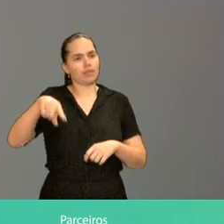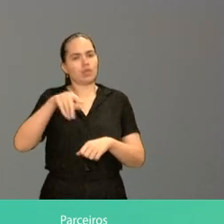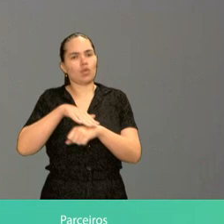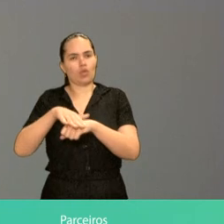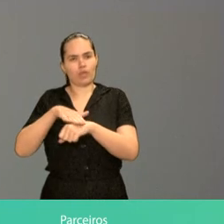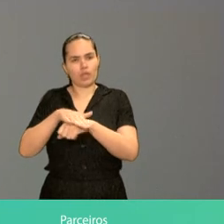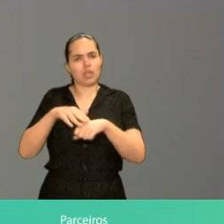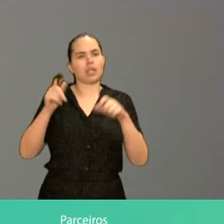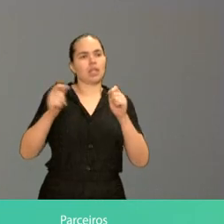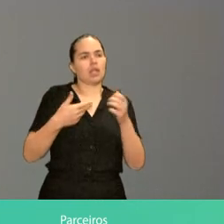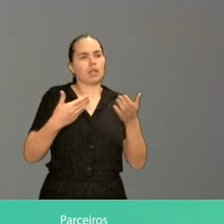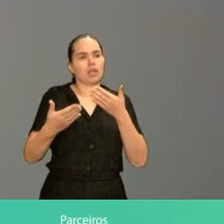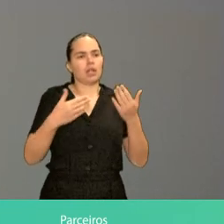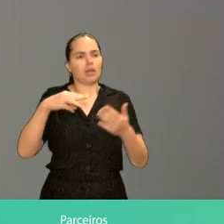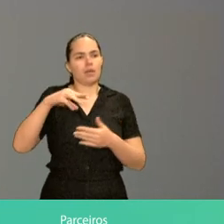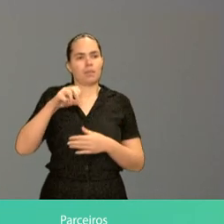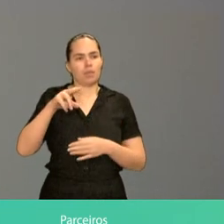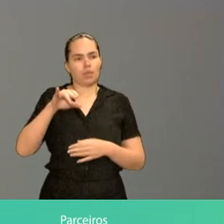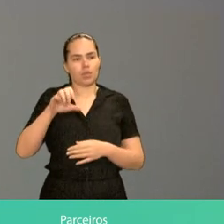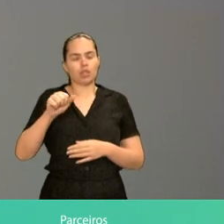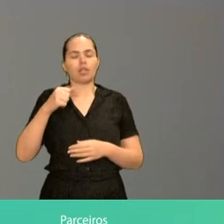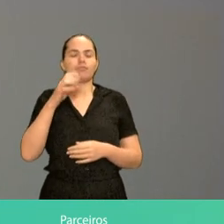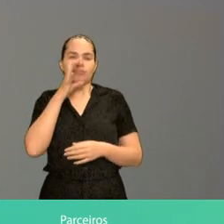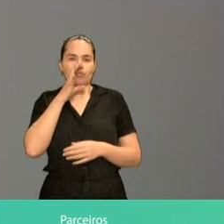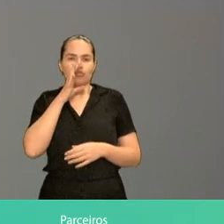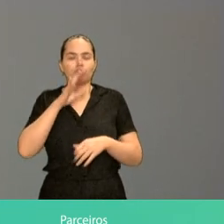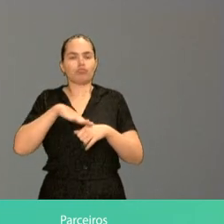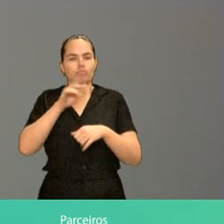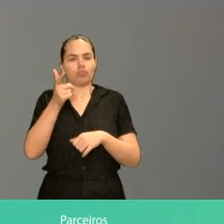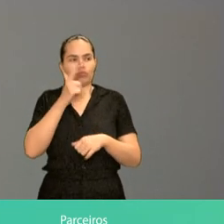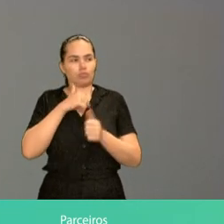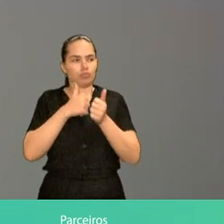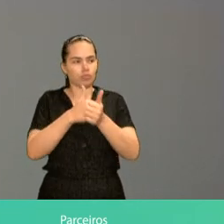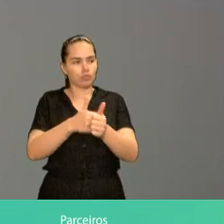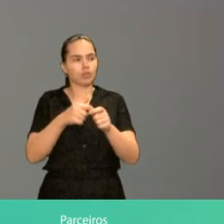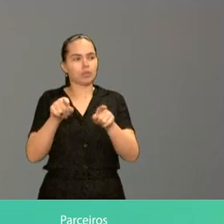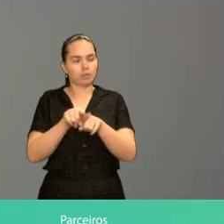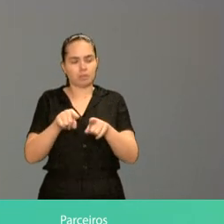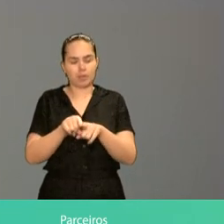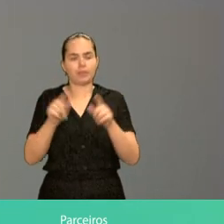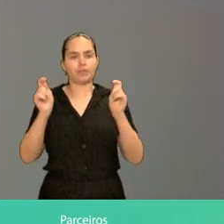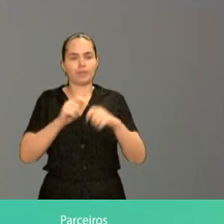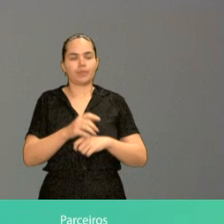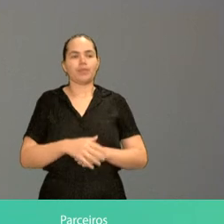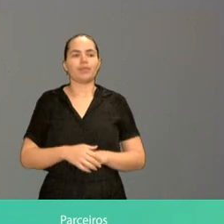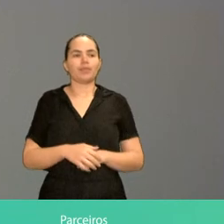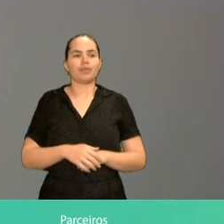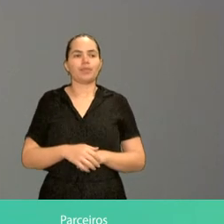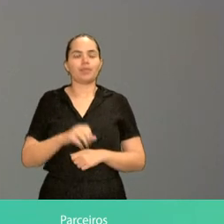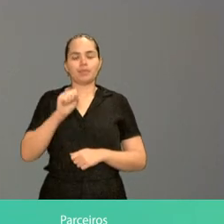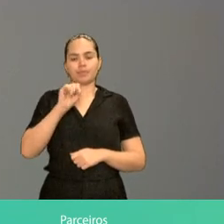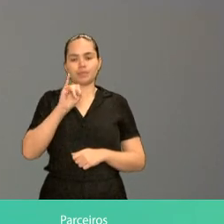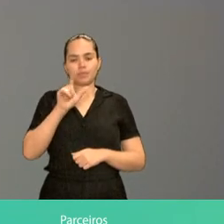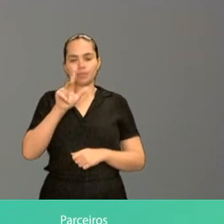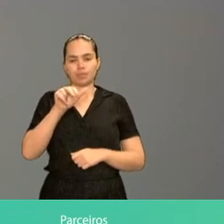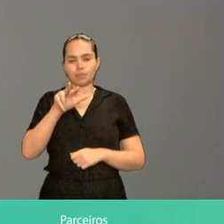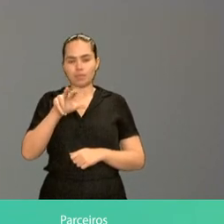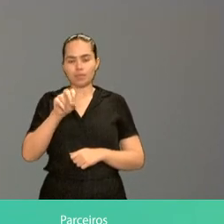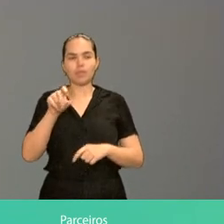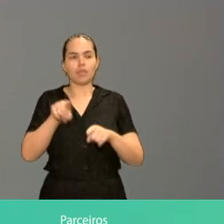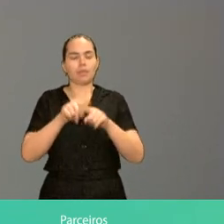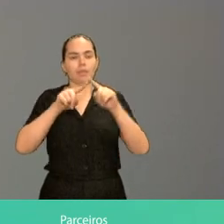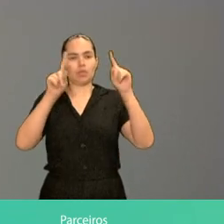field. Monica, I think she's following up, and all the fellows here, they work with Portugal and